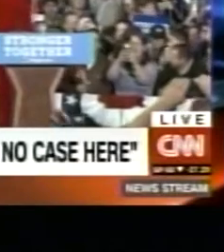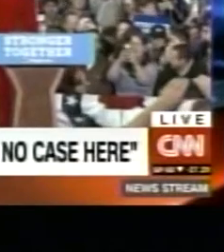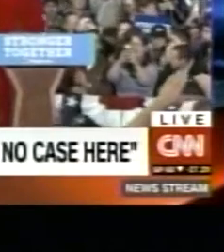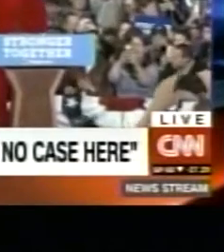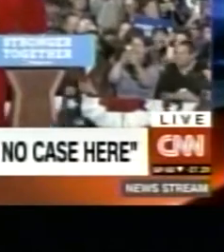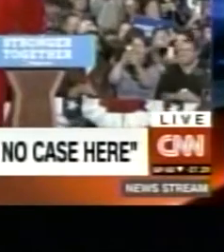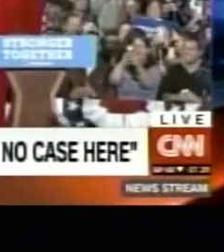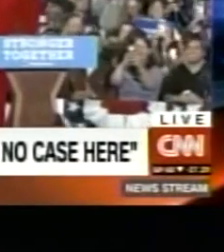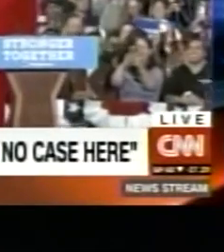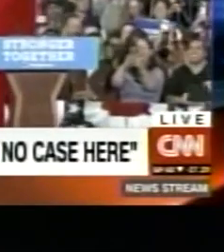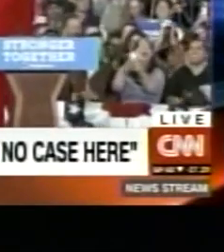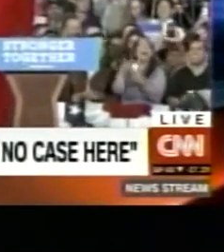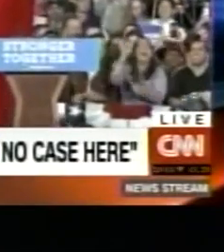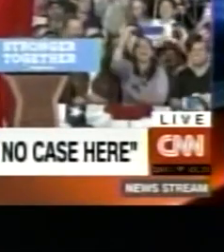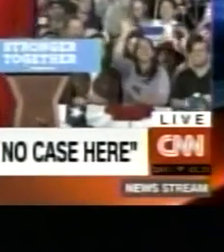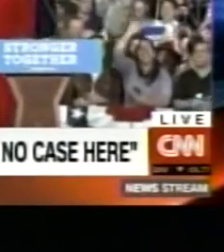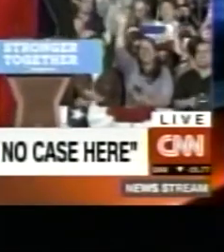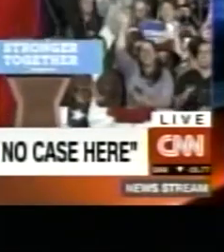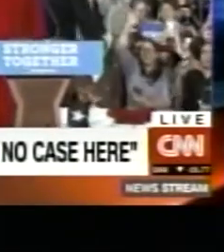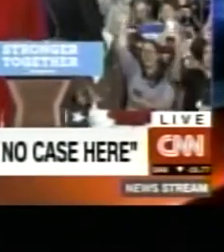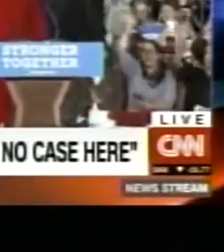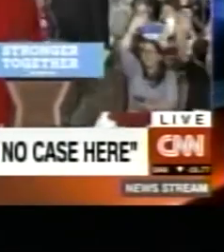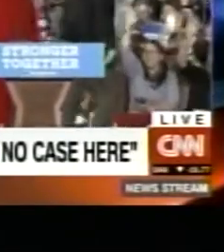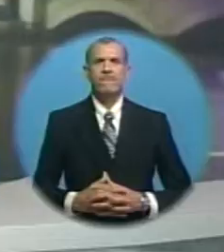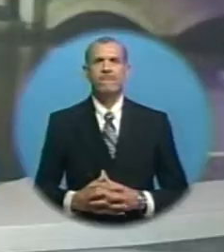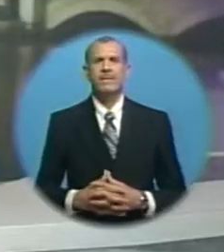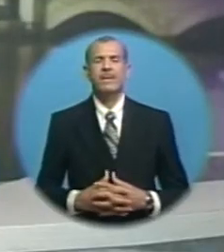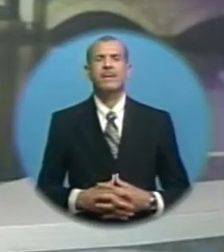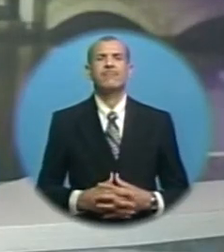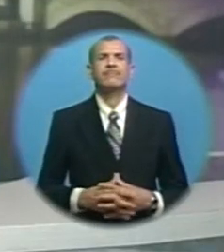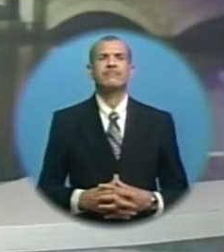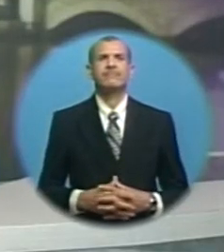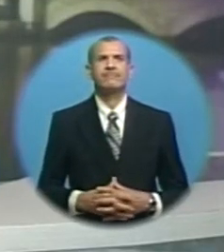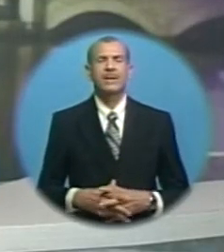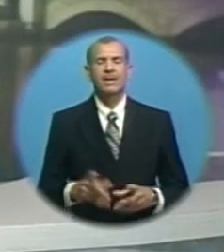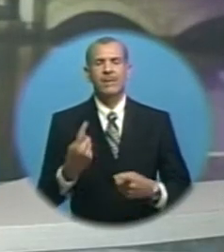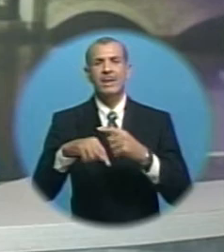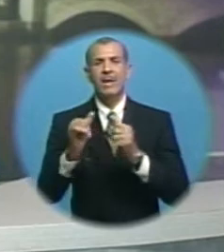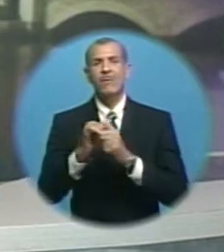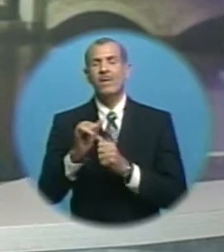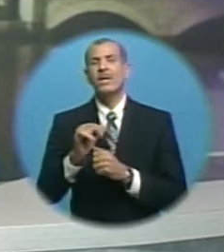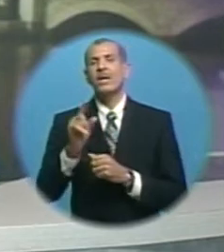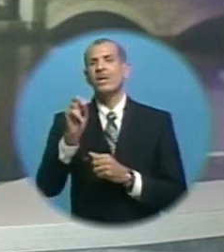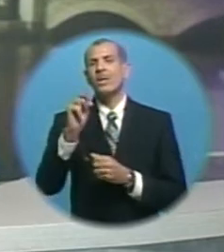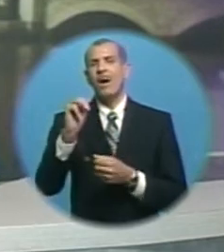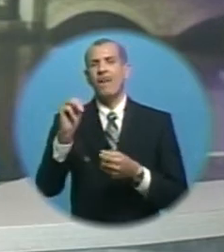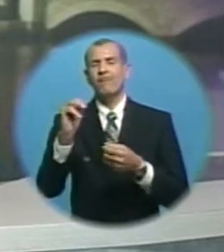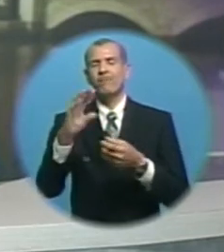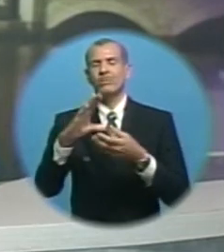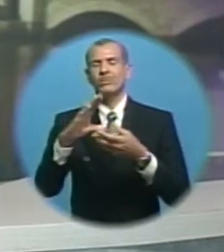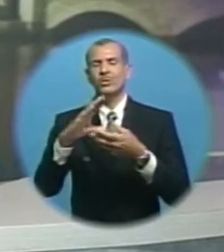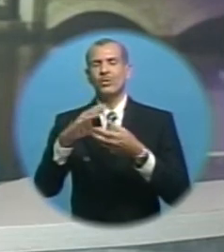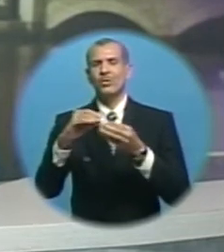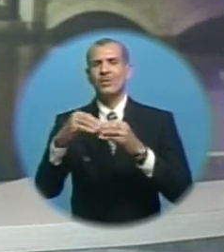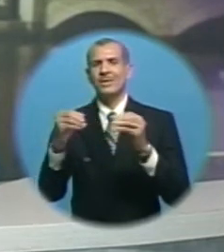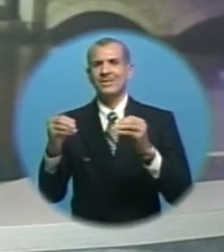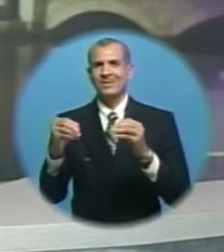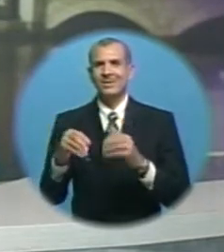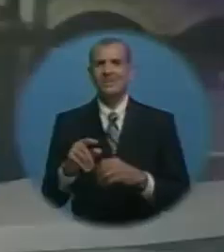attacked for no reason, is the exact way to do it with just 7 days left. We're back after the break with a recap of our top